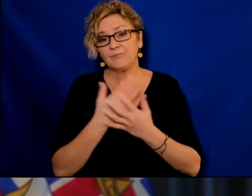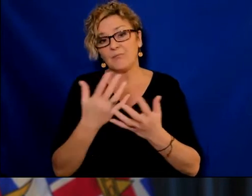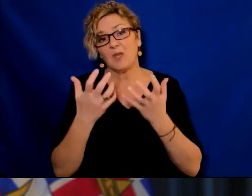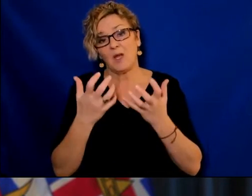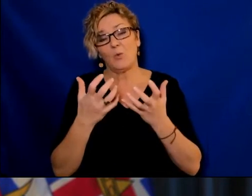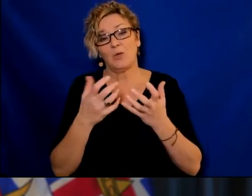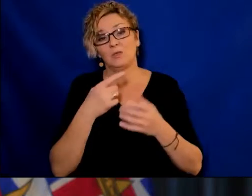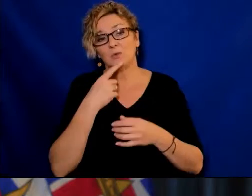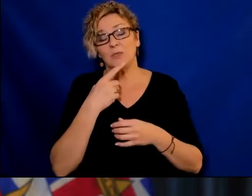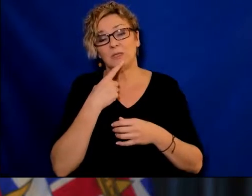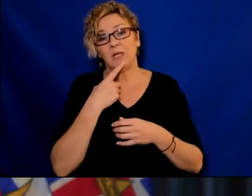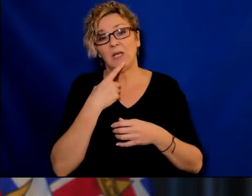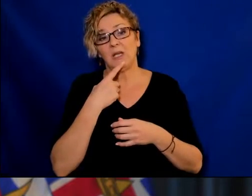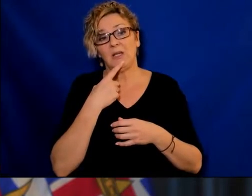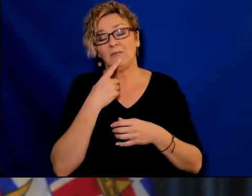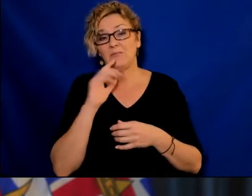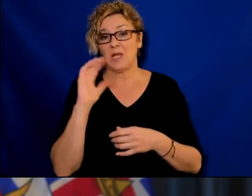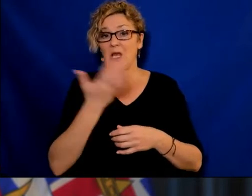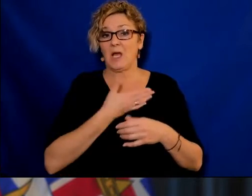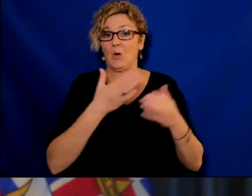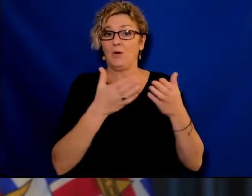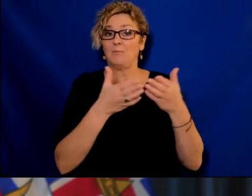going on. We've talked about